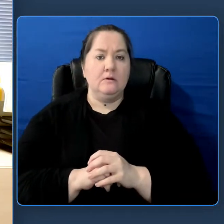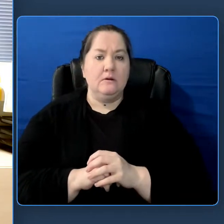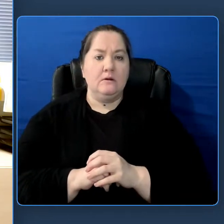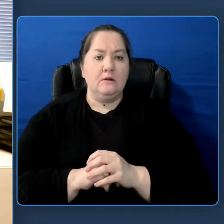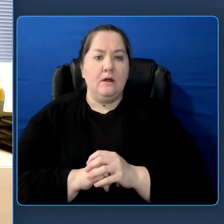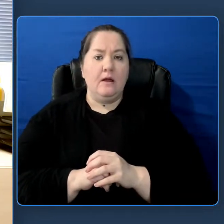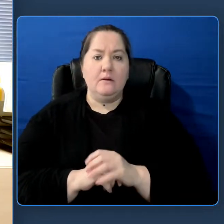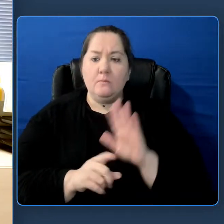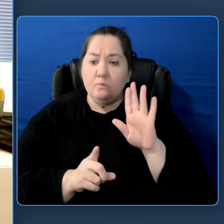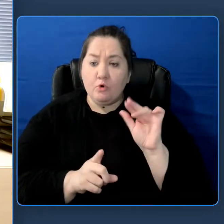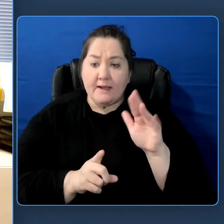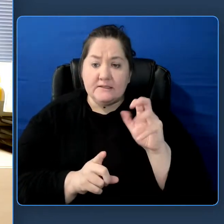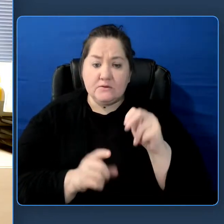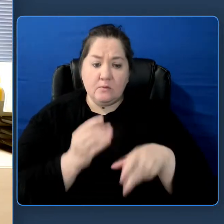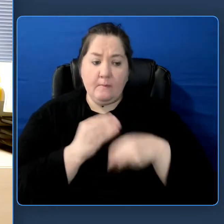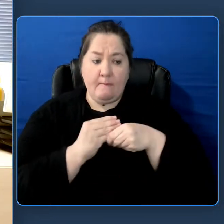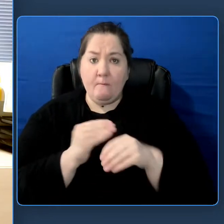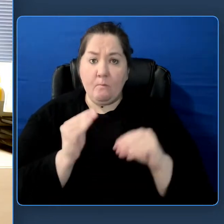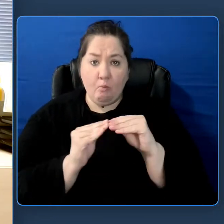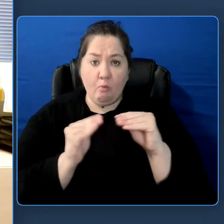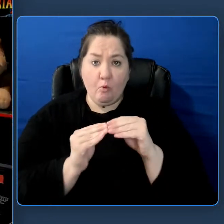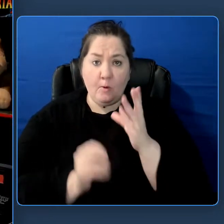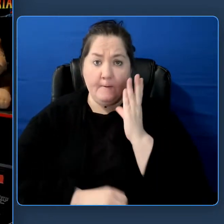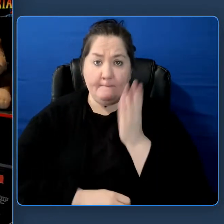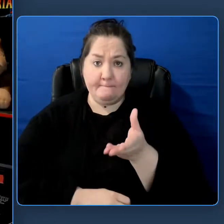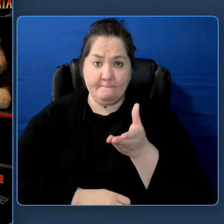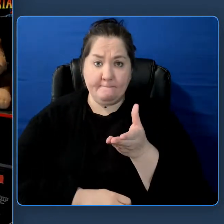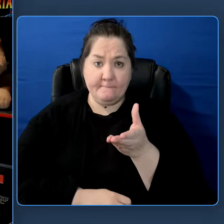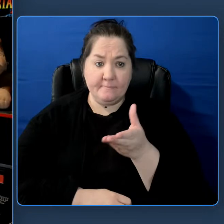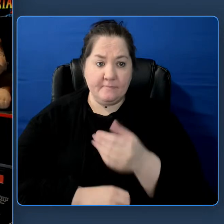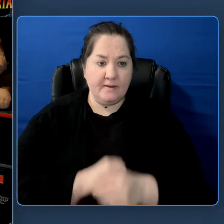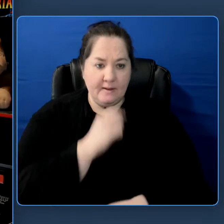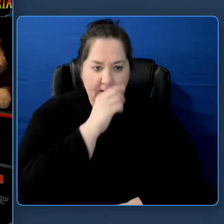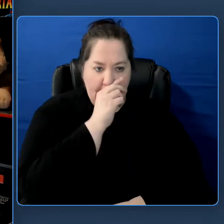And Brendan, you had something else you wanted to add?